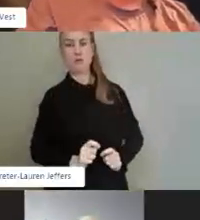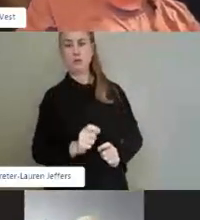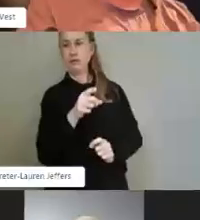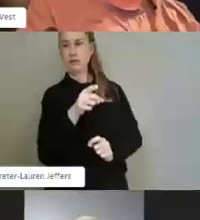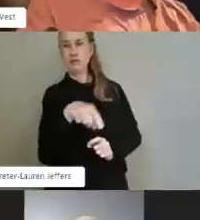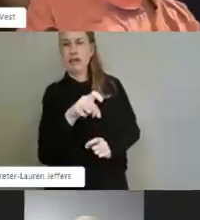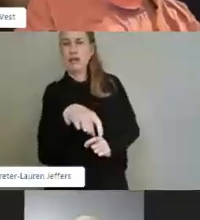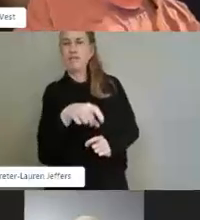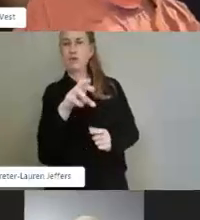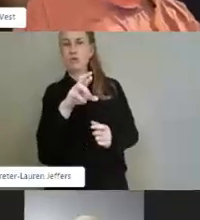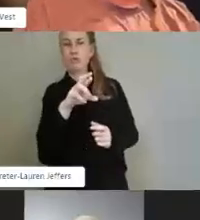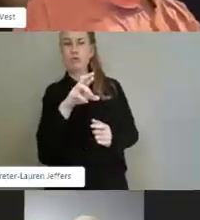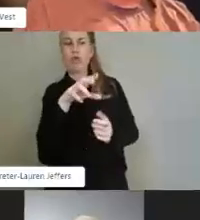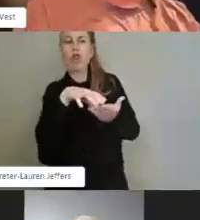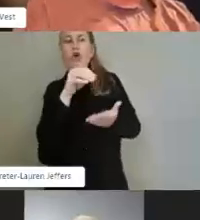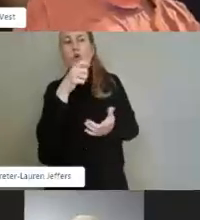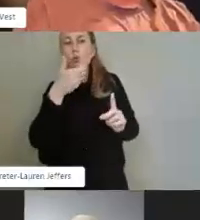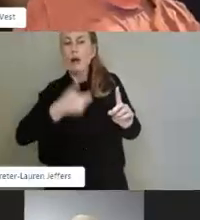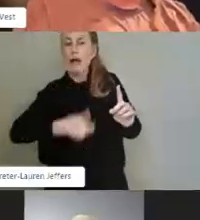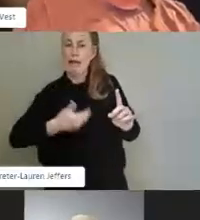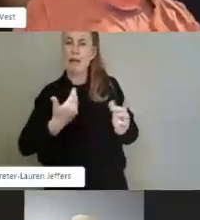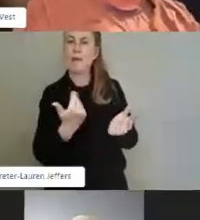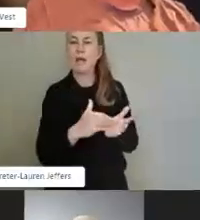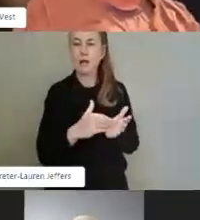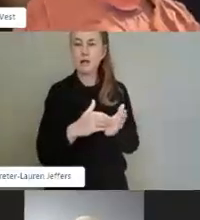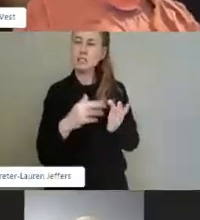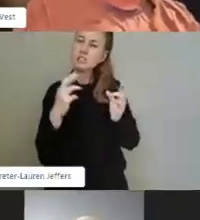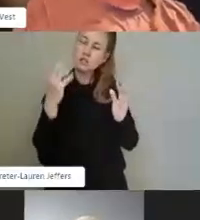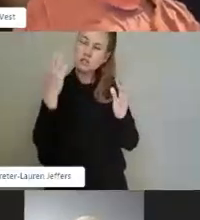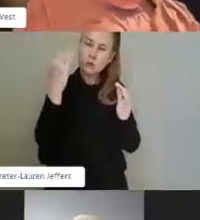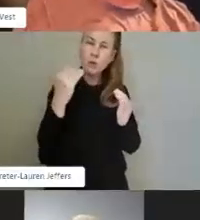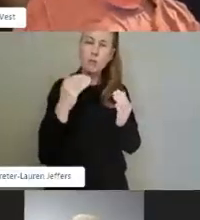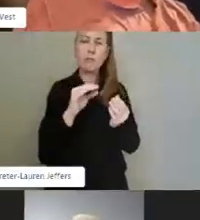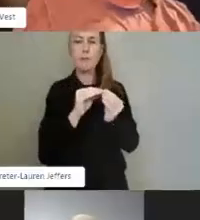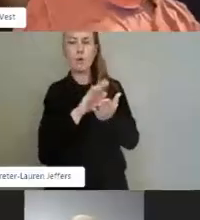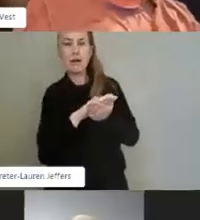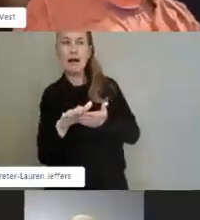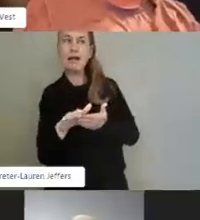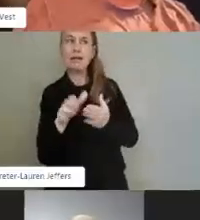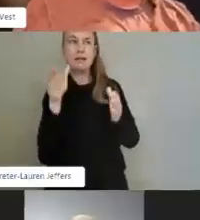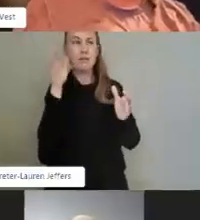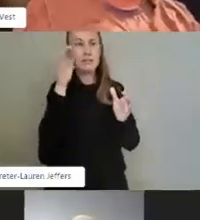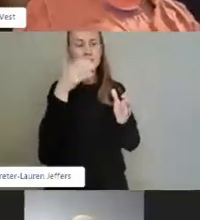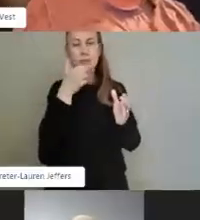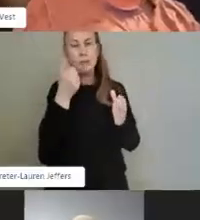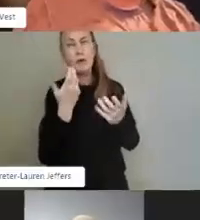hope that maybe someone will come in and they will be kinder and listen better.